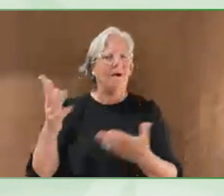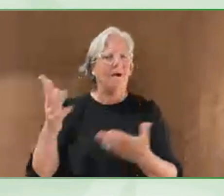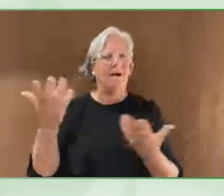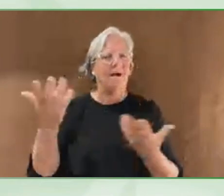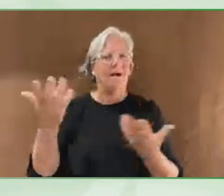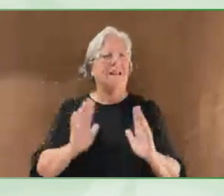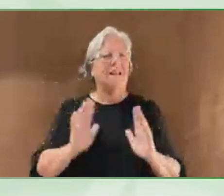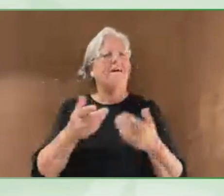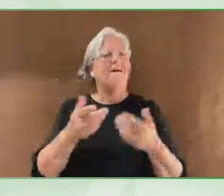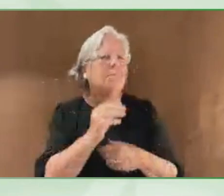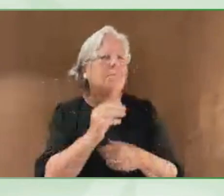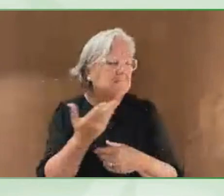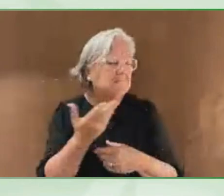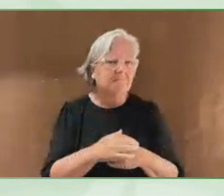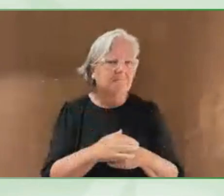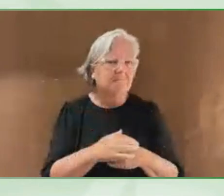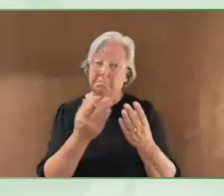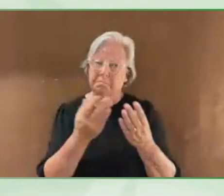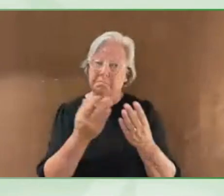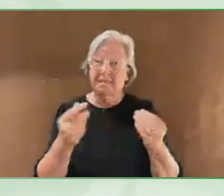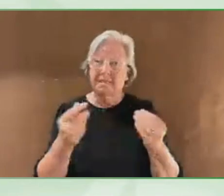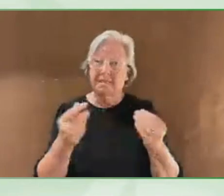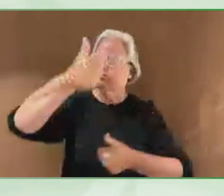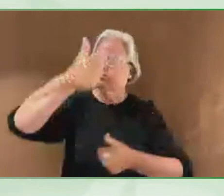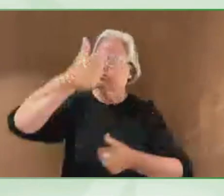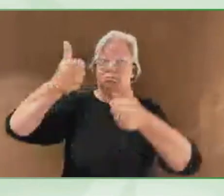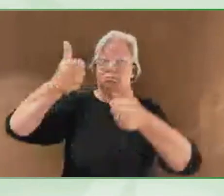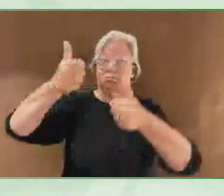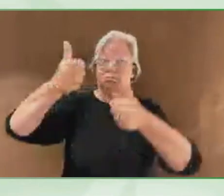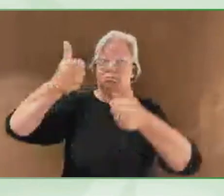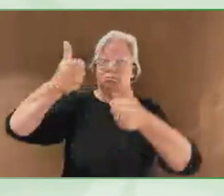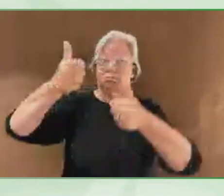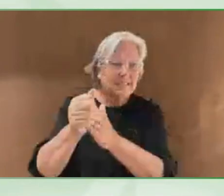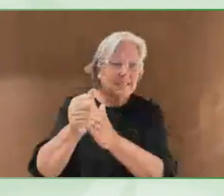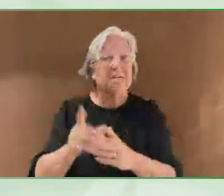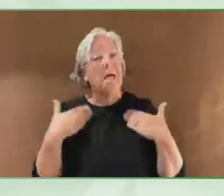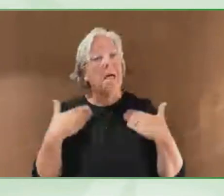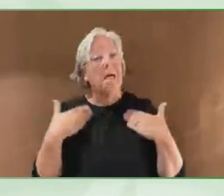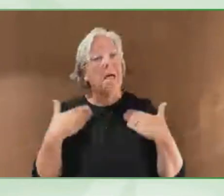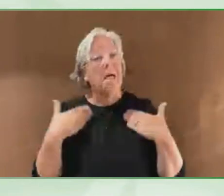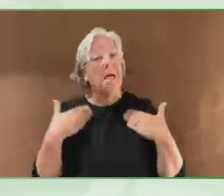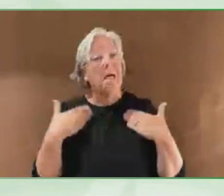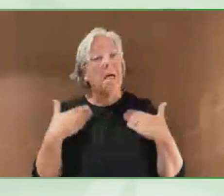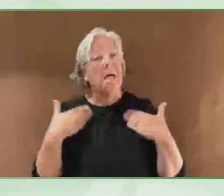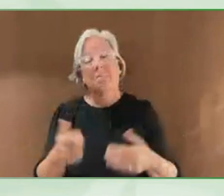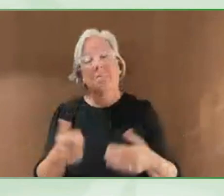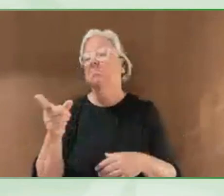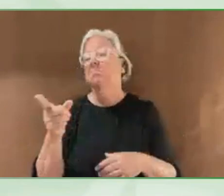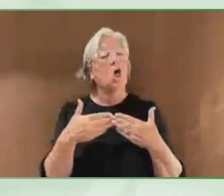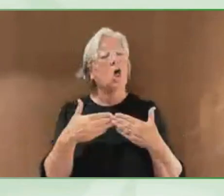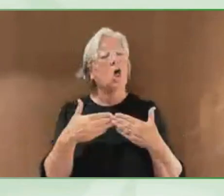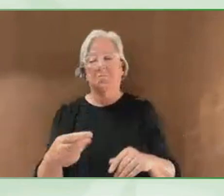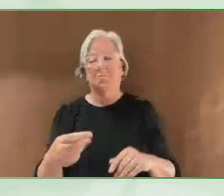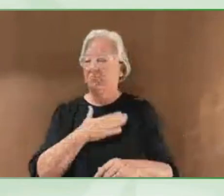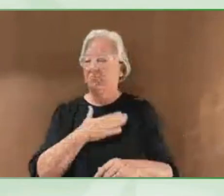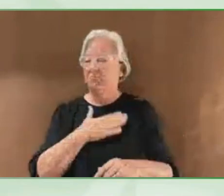number of our top leadership that are happy and open talking about their disability, their lived experience, not just within our